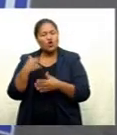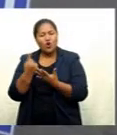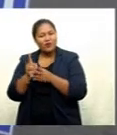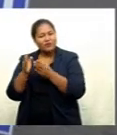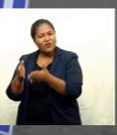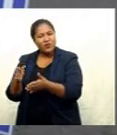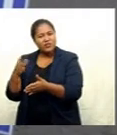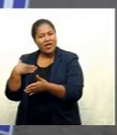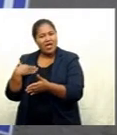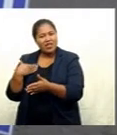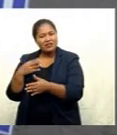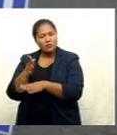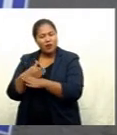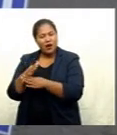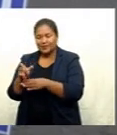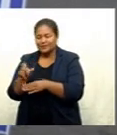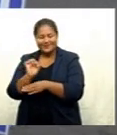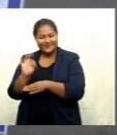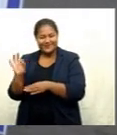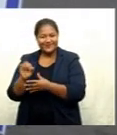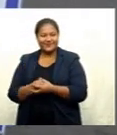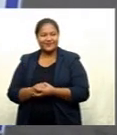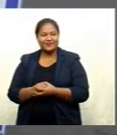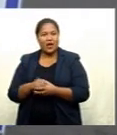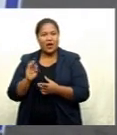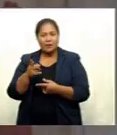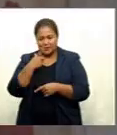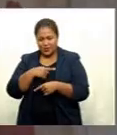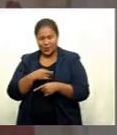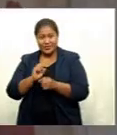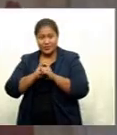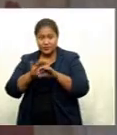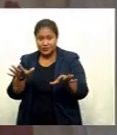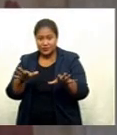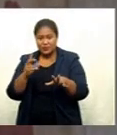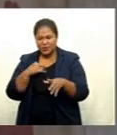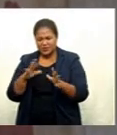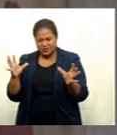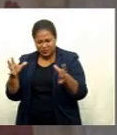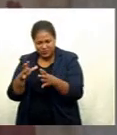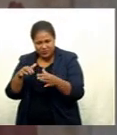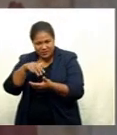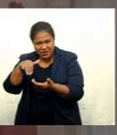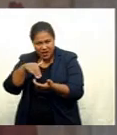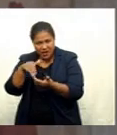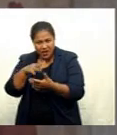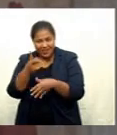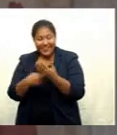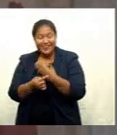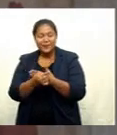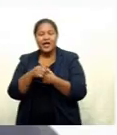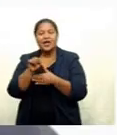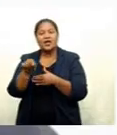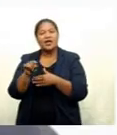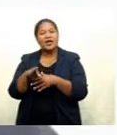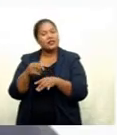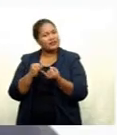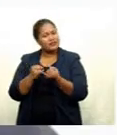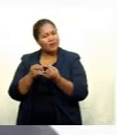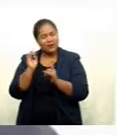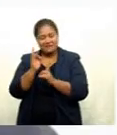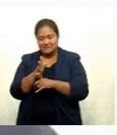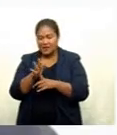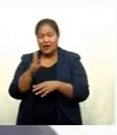It's really, COVID is often spreading in social gatherings and potentially in homes. So it's important for